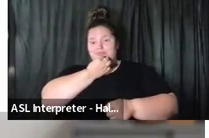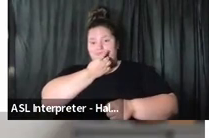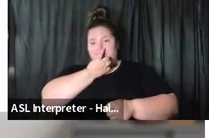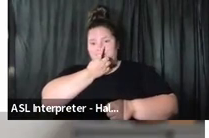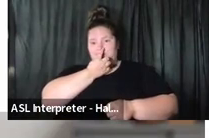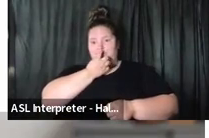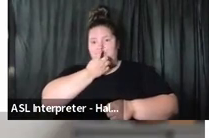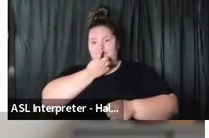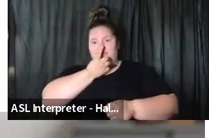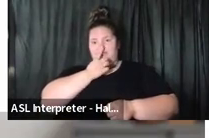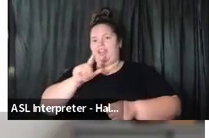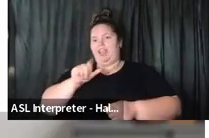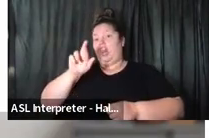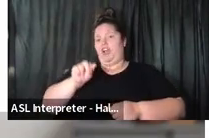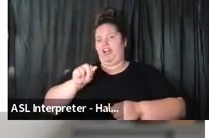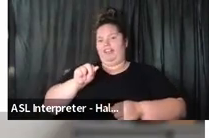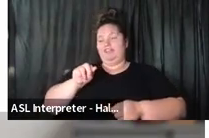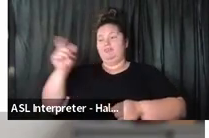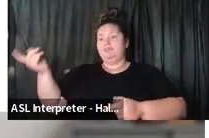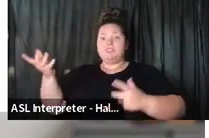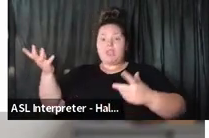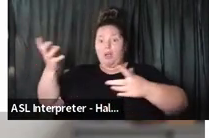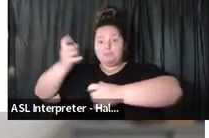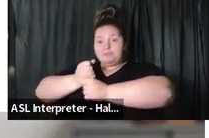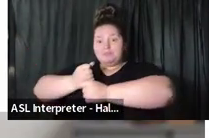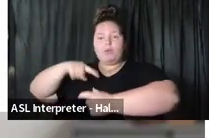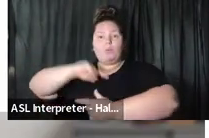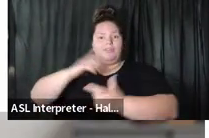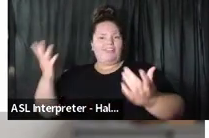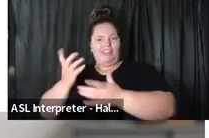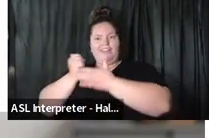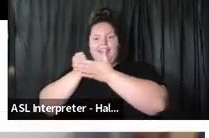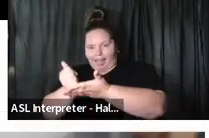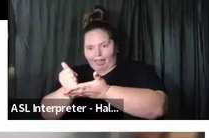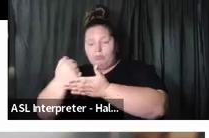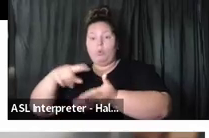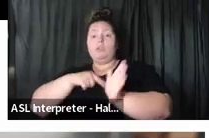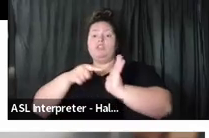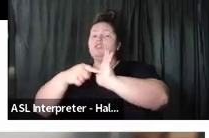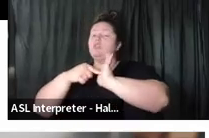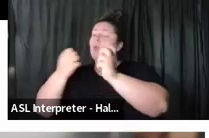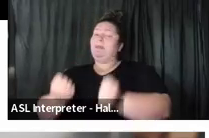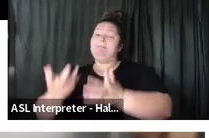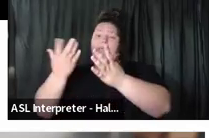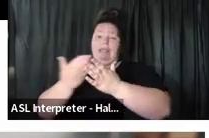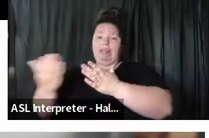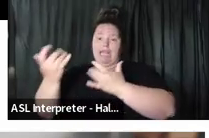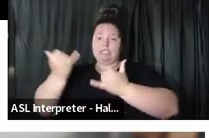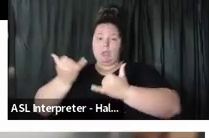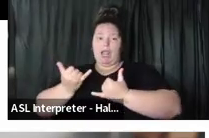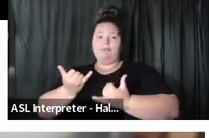Sure. So the takeaway is that we are here to help. We showed you a lot of items today,